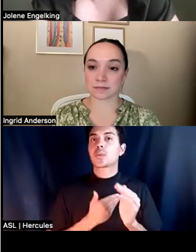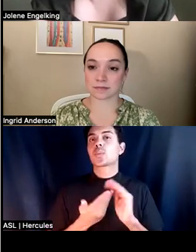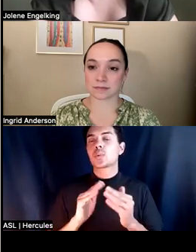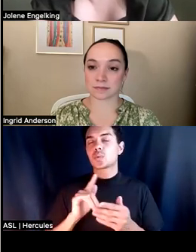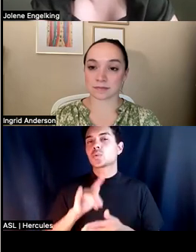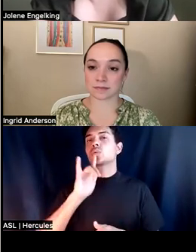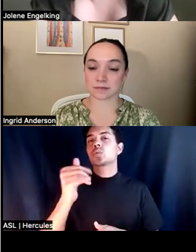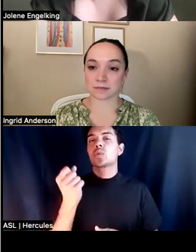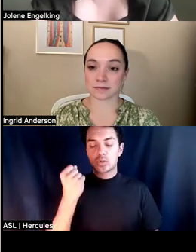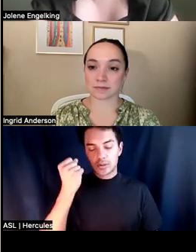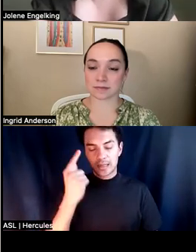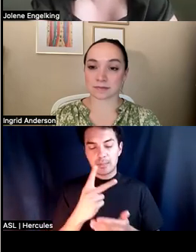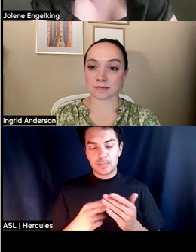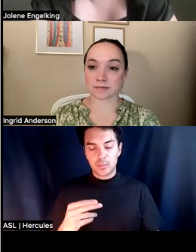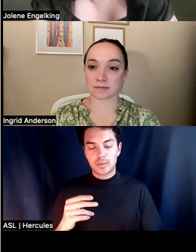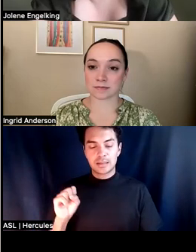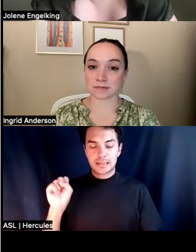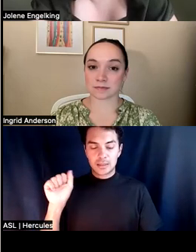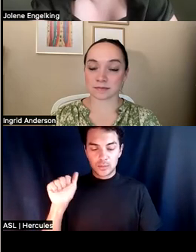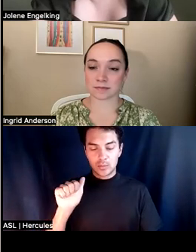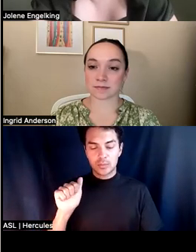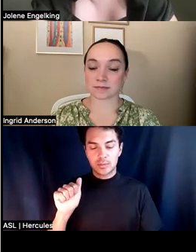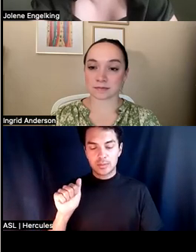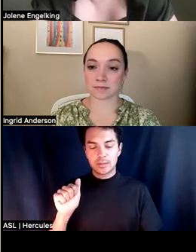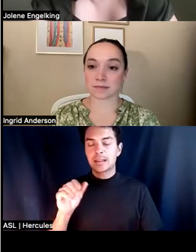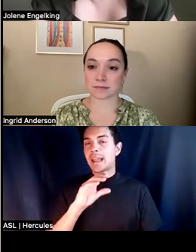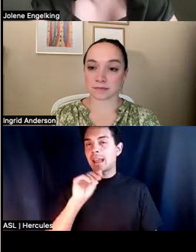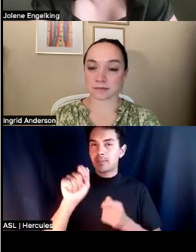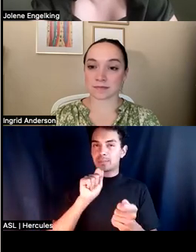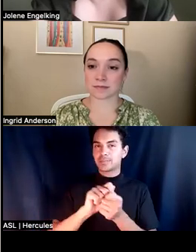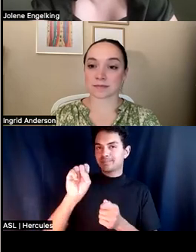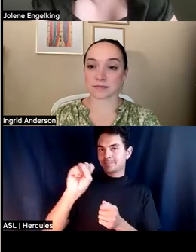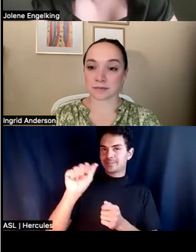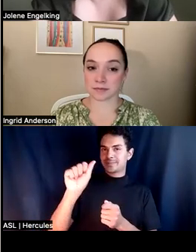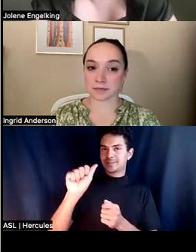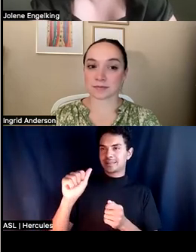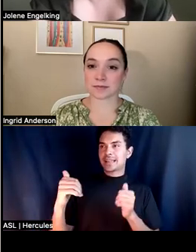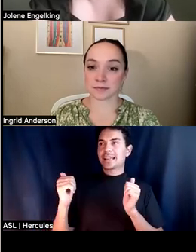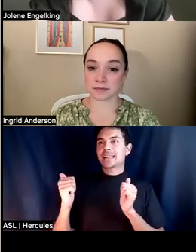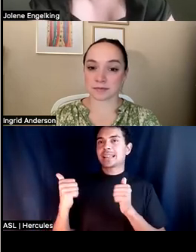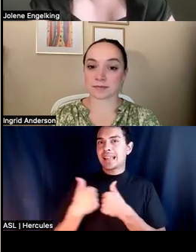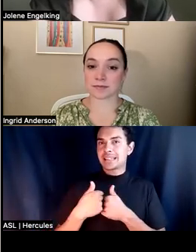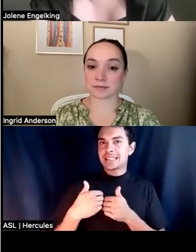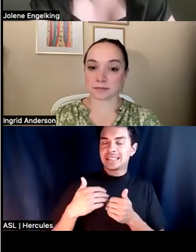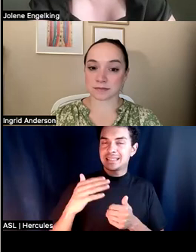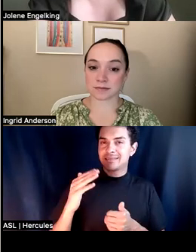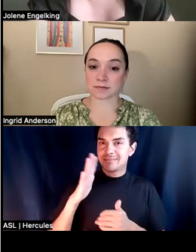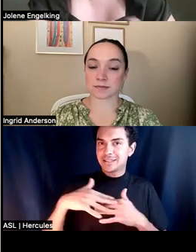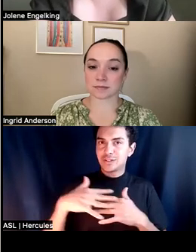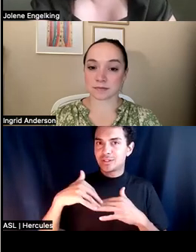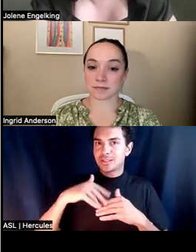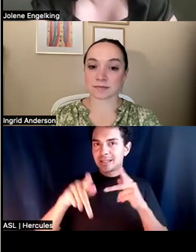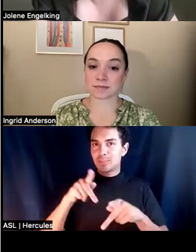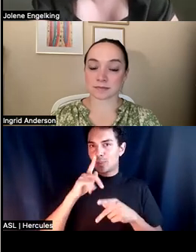truly understand both about sexual assault and what particularly sexual assault against us as Indigenous people means and looks like, and